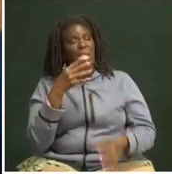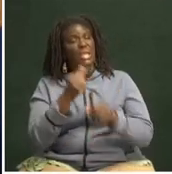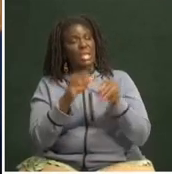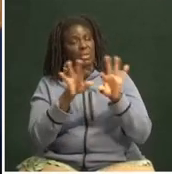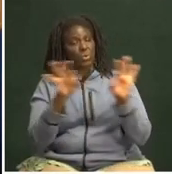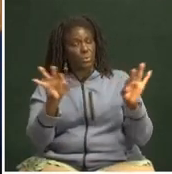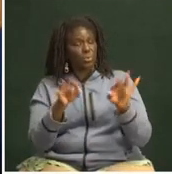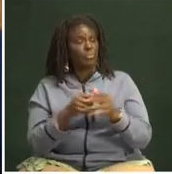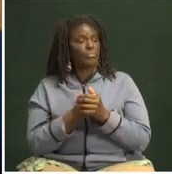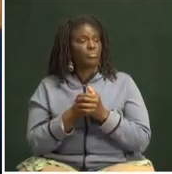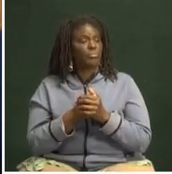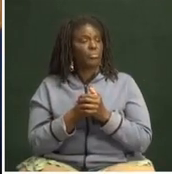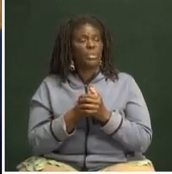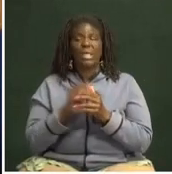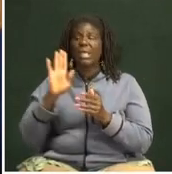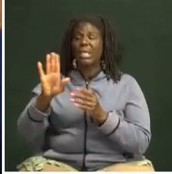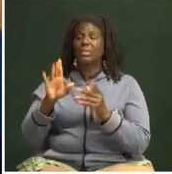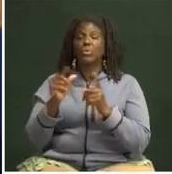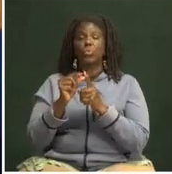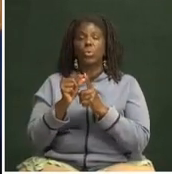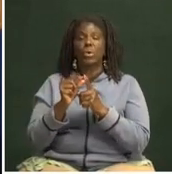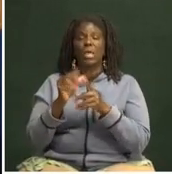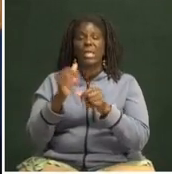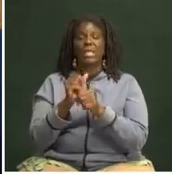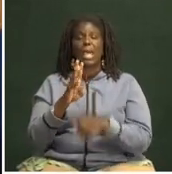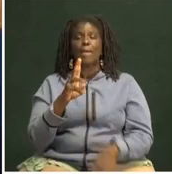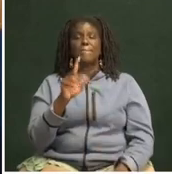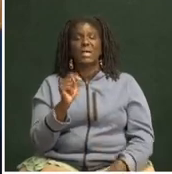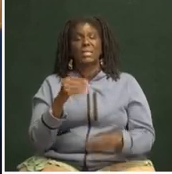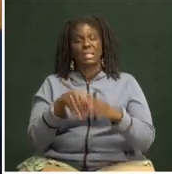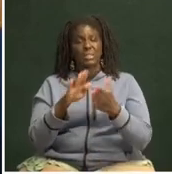degree. His exact words were, get your butt in school.